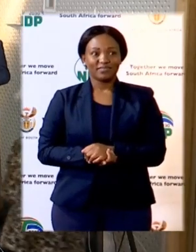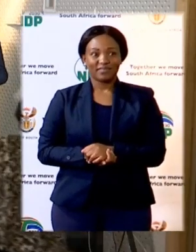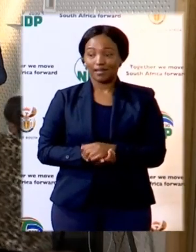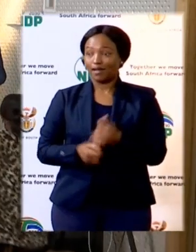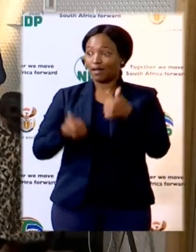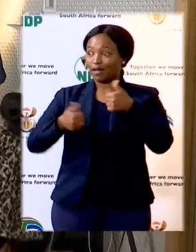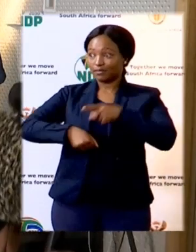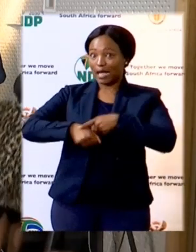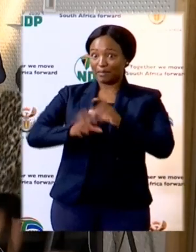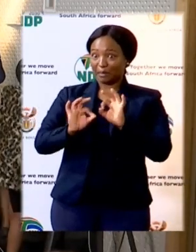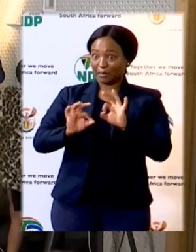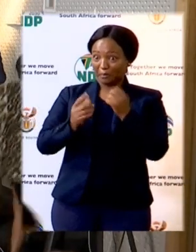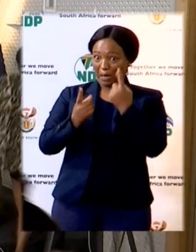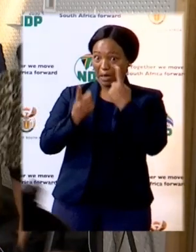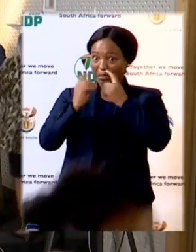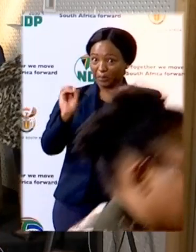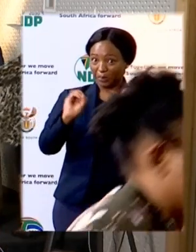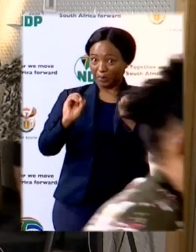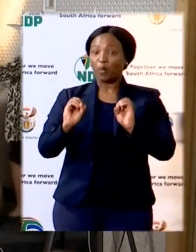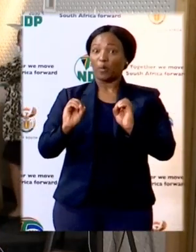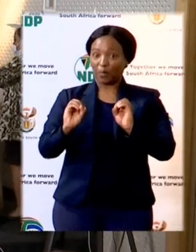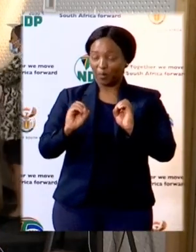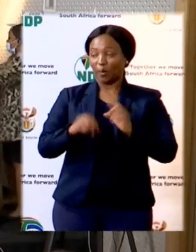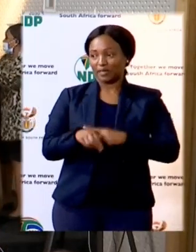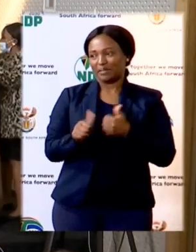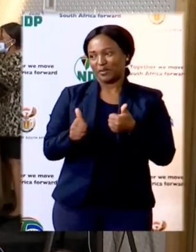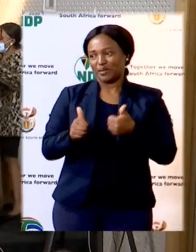our timing is quite good.